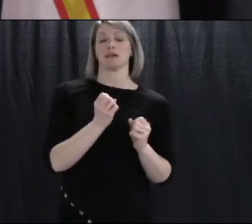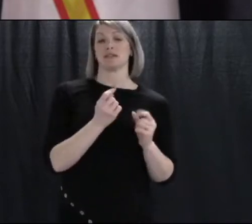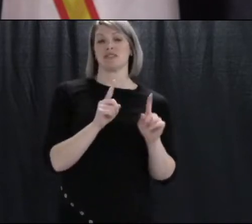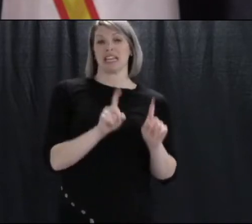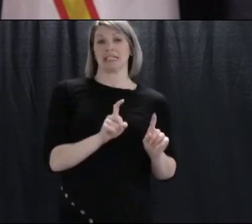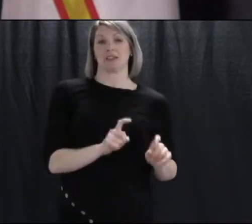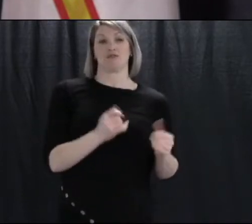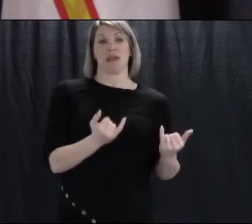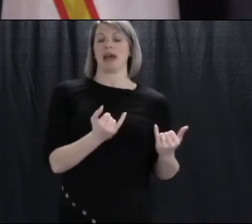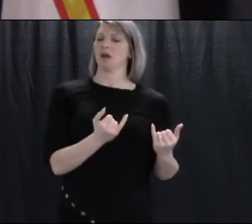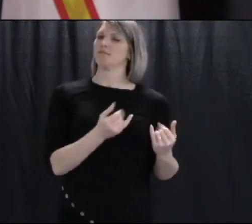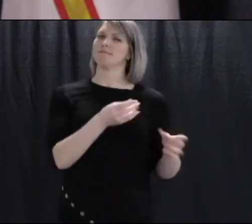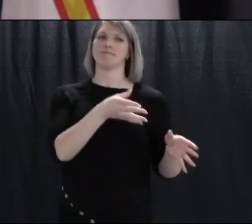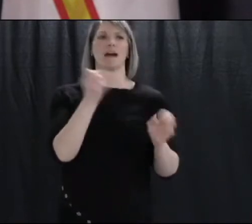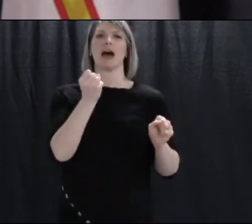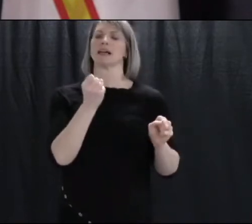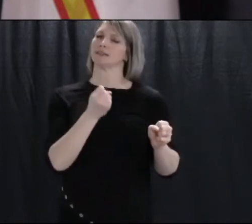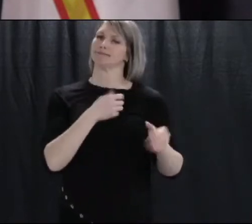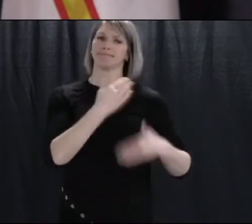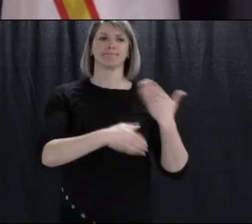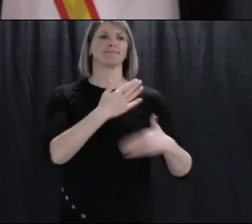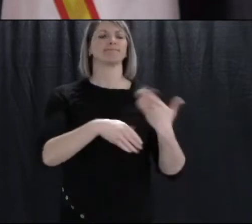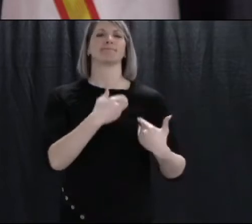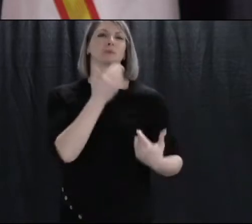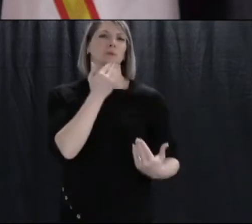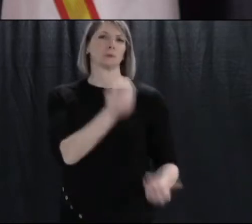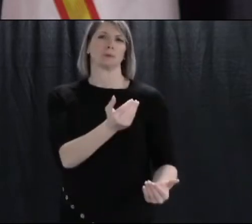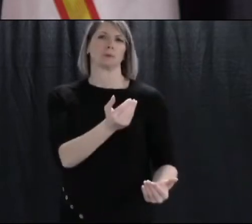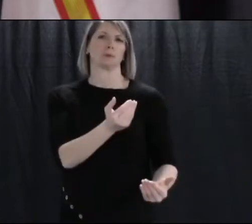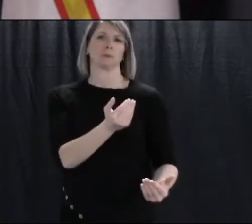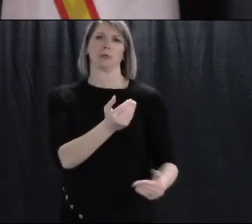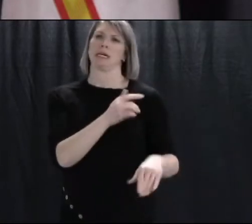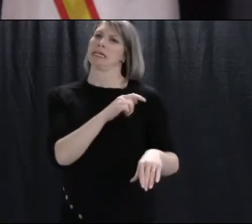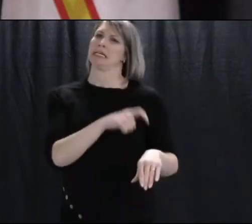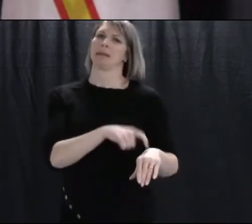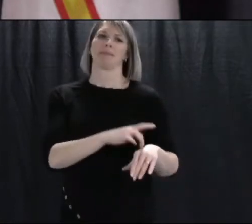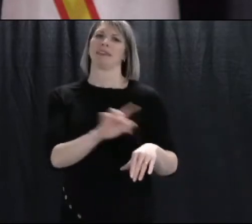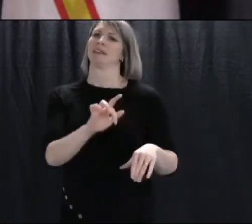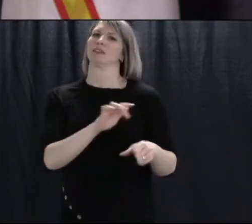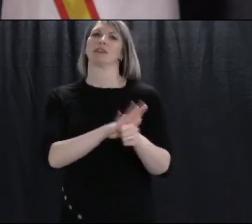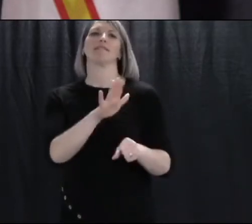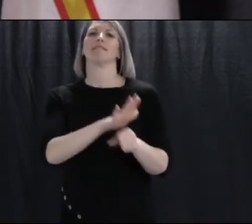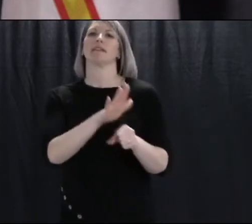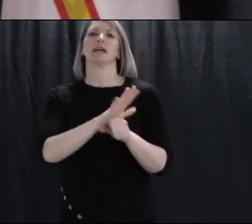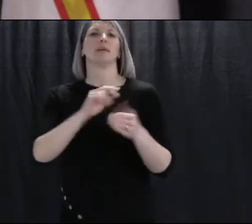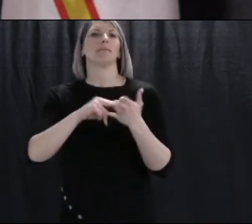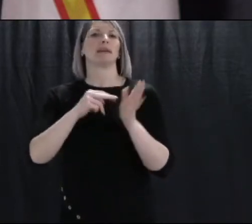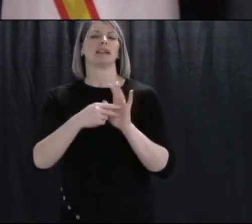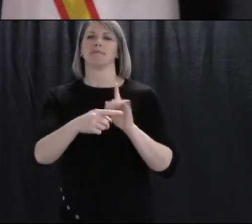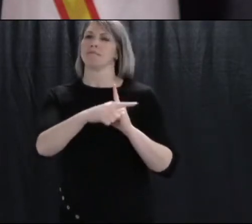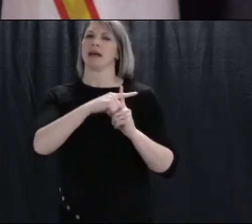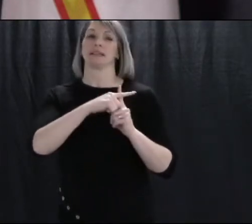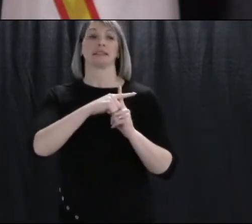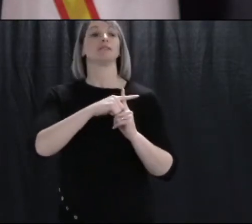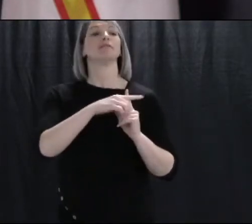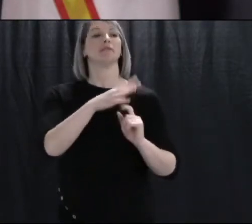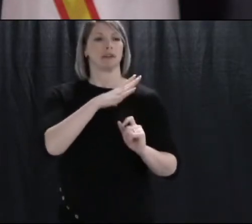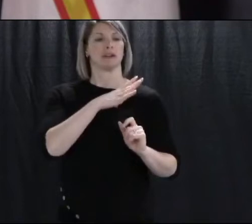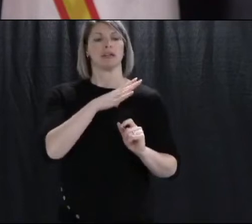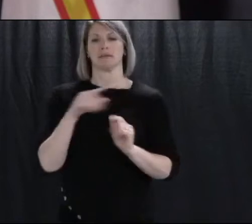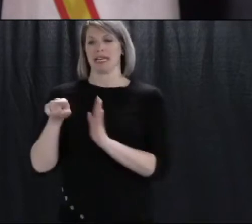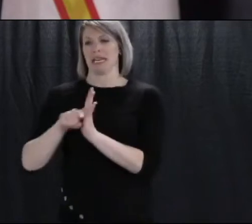very responsive in our province. And as I said, the negative tests right now are confirmed really because of